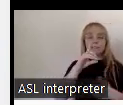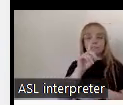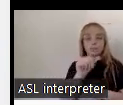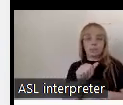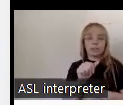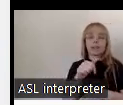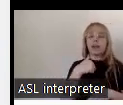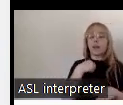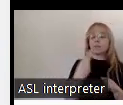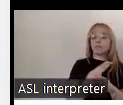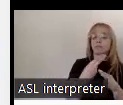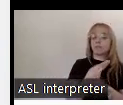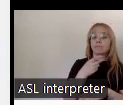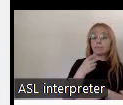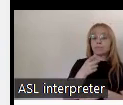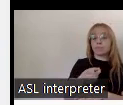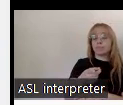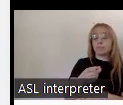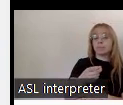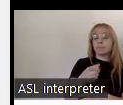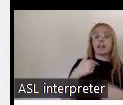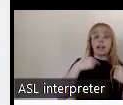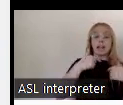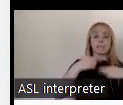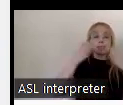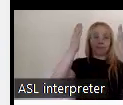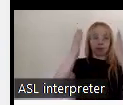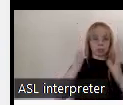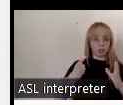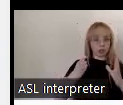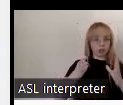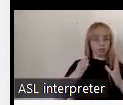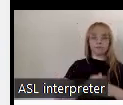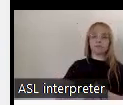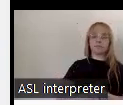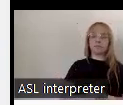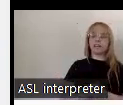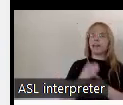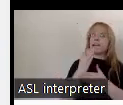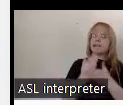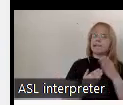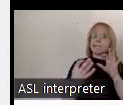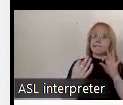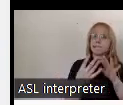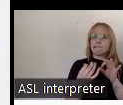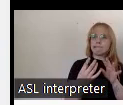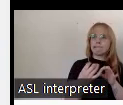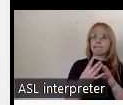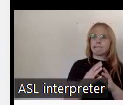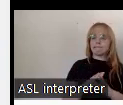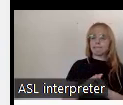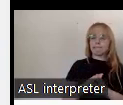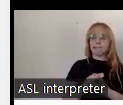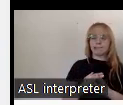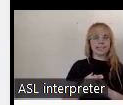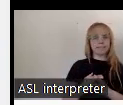using this as a person. And we've received some feedback that maybe it's not best